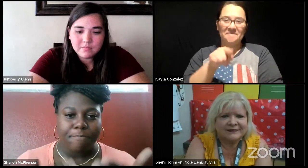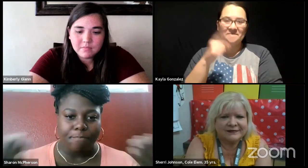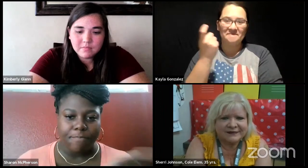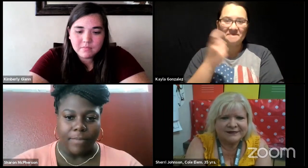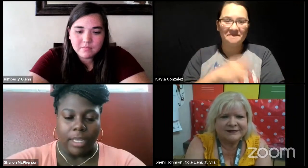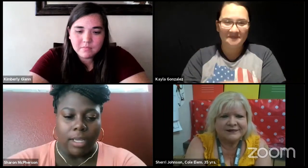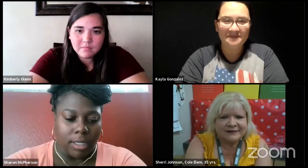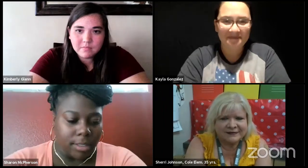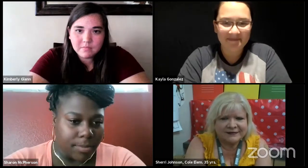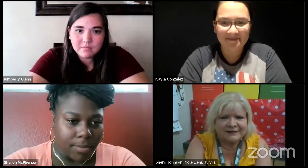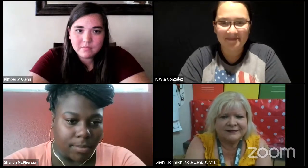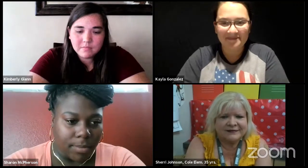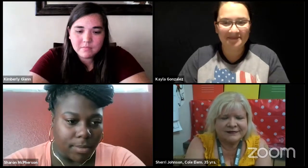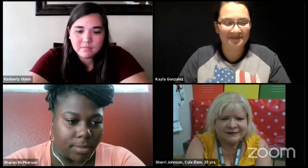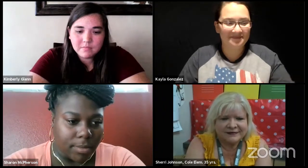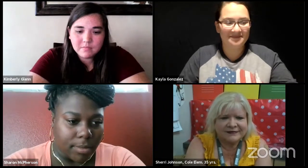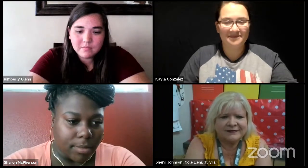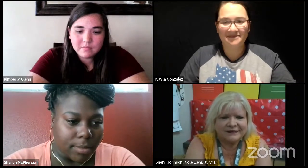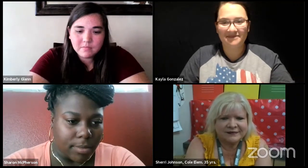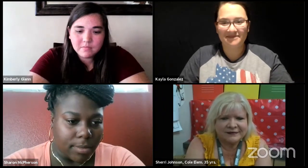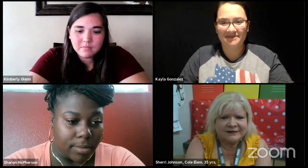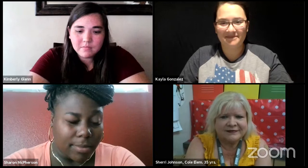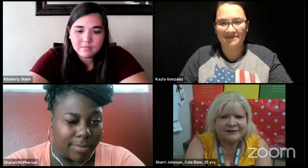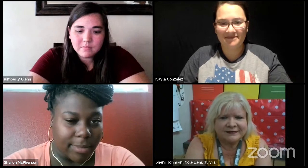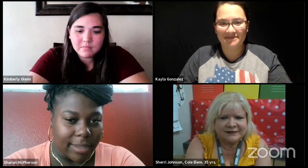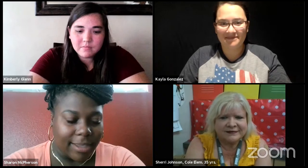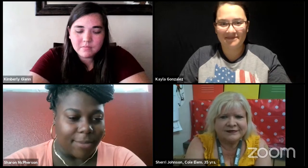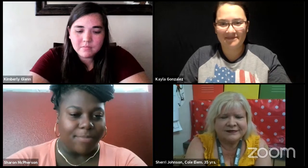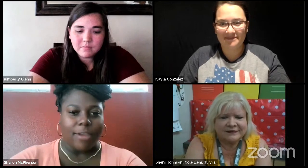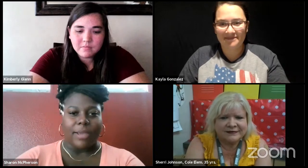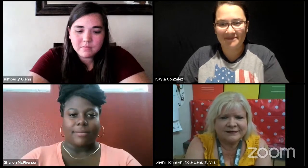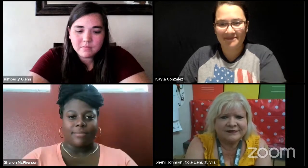So Sherry's number was the one that was closest, which was 8.